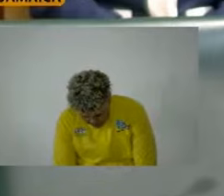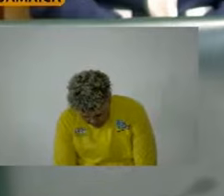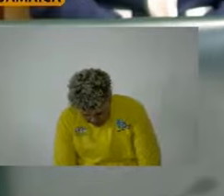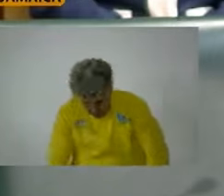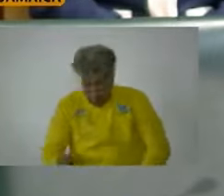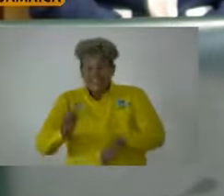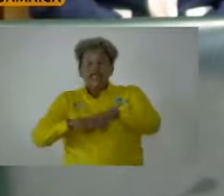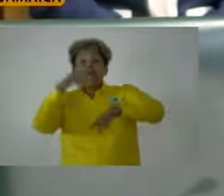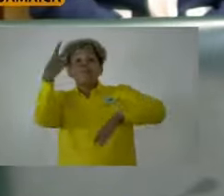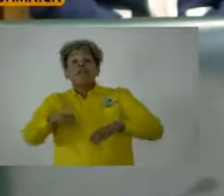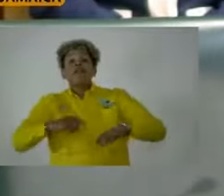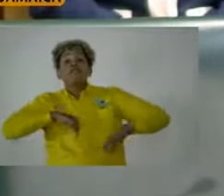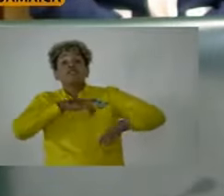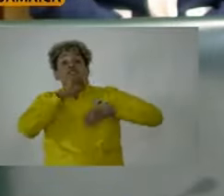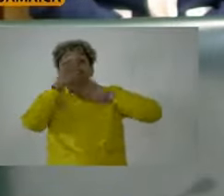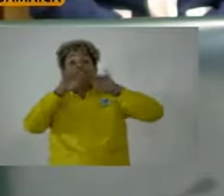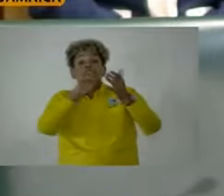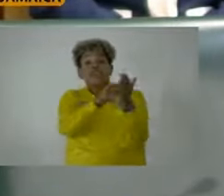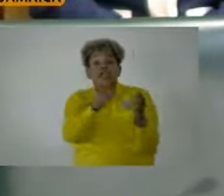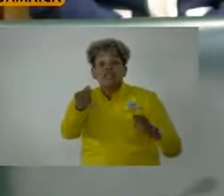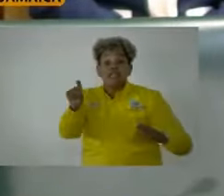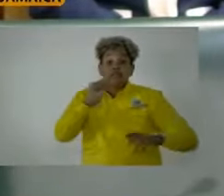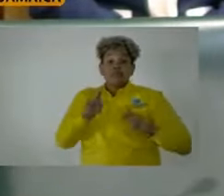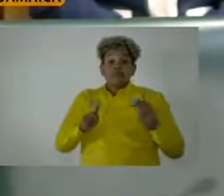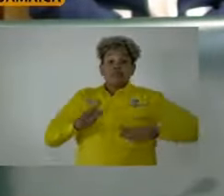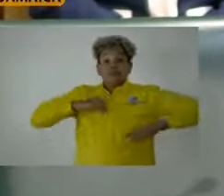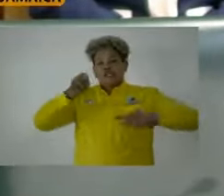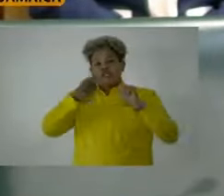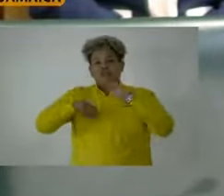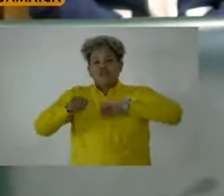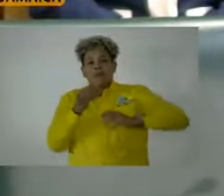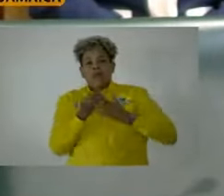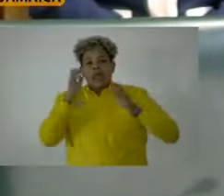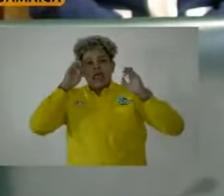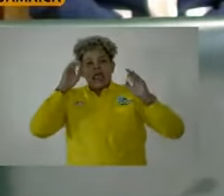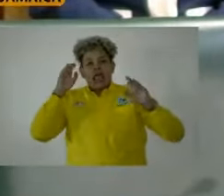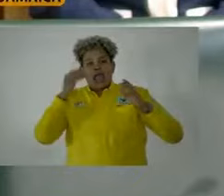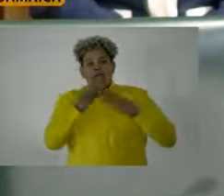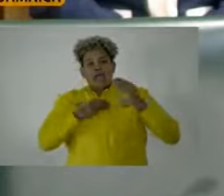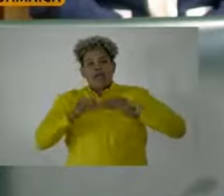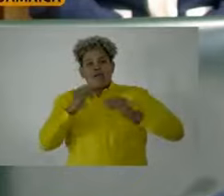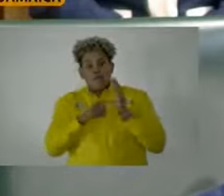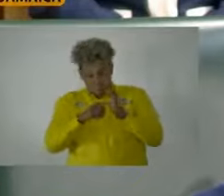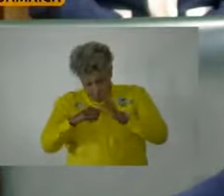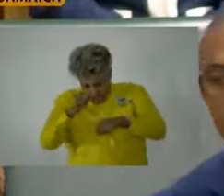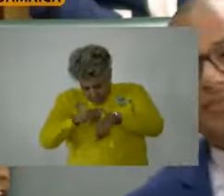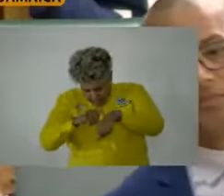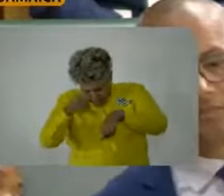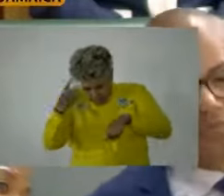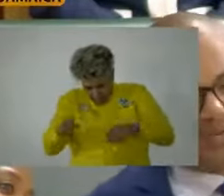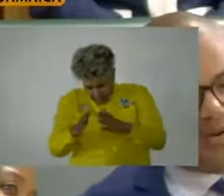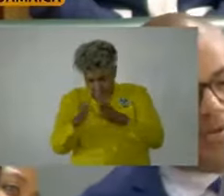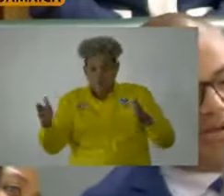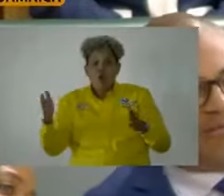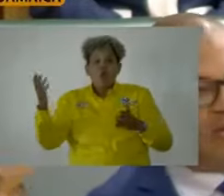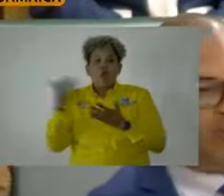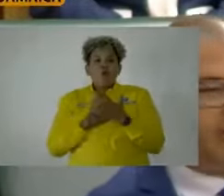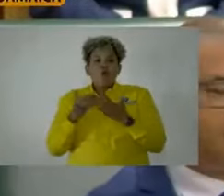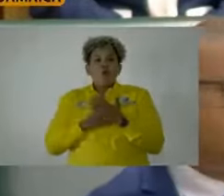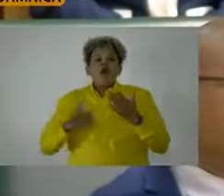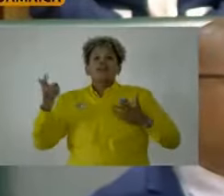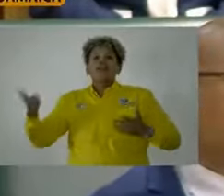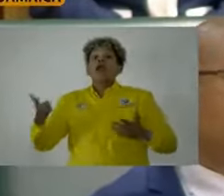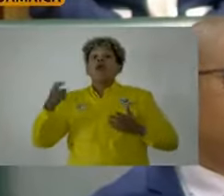people in a transformational economic model. The time has come for broadening the wealth and ownership base of